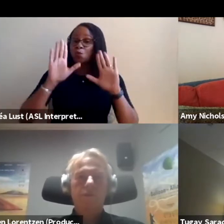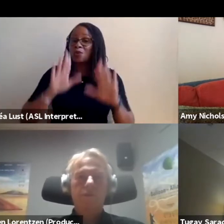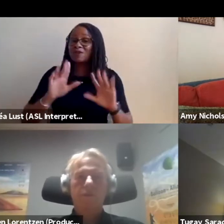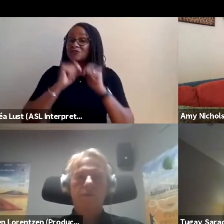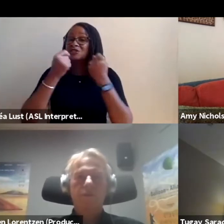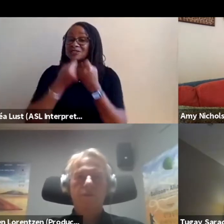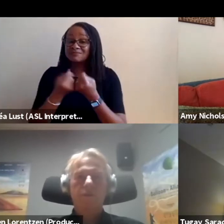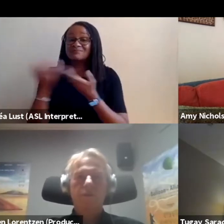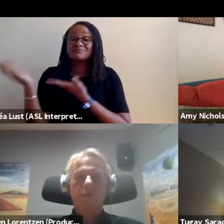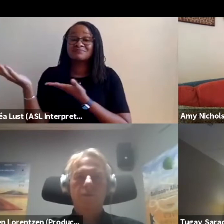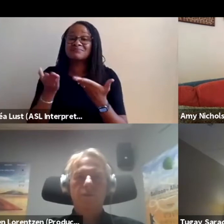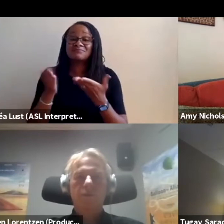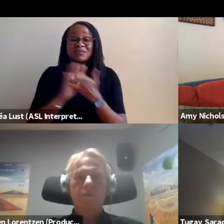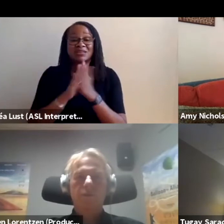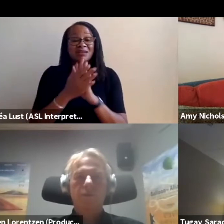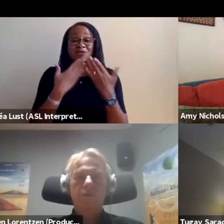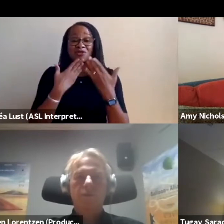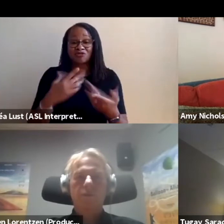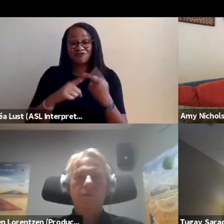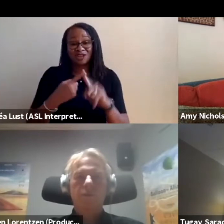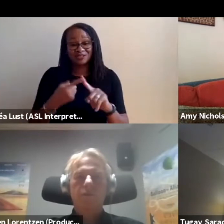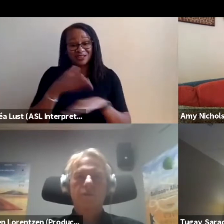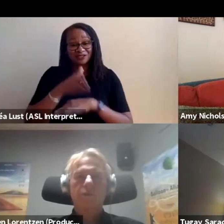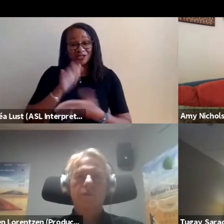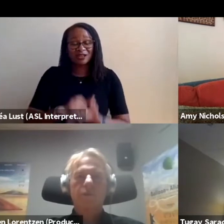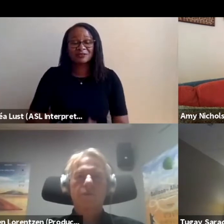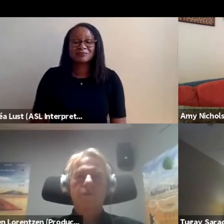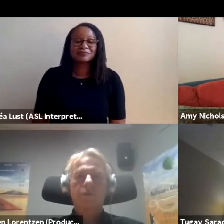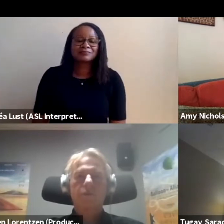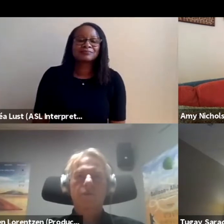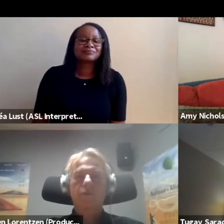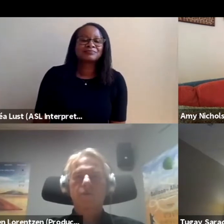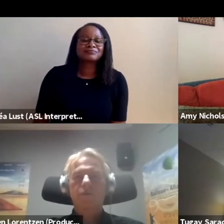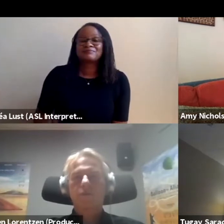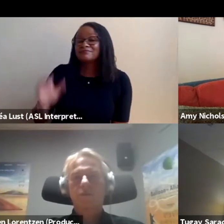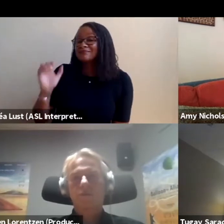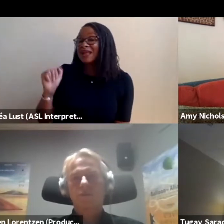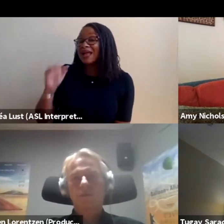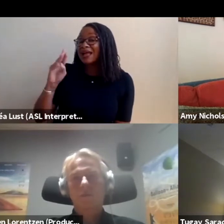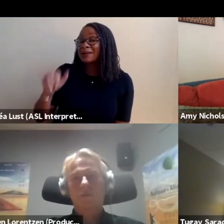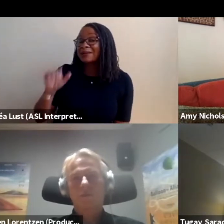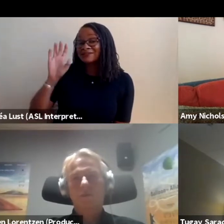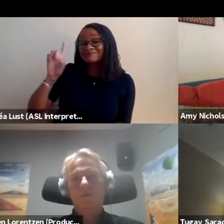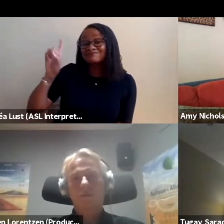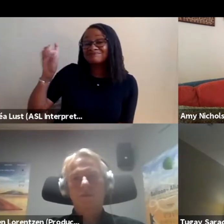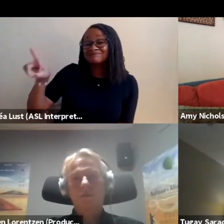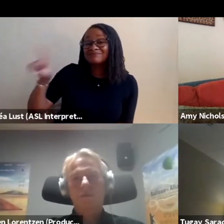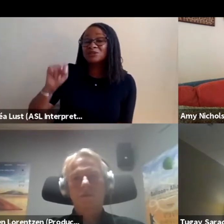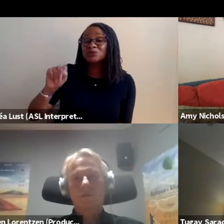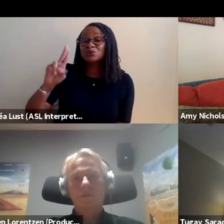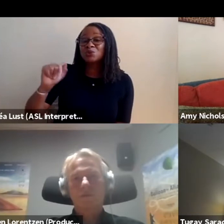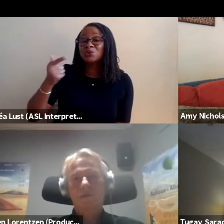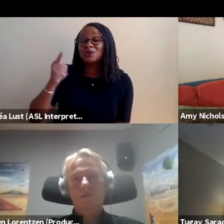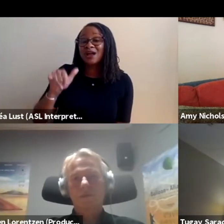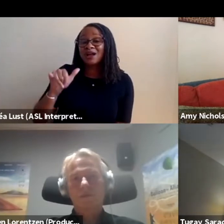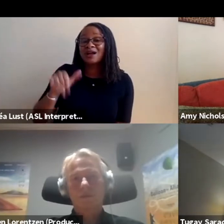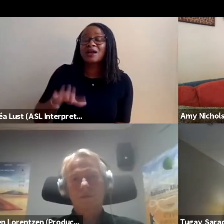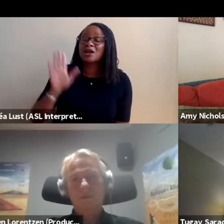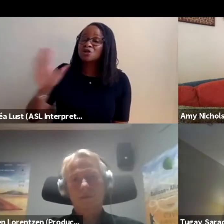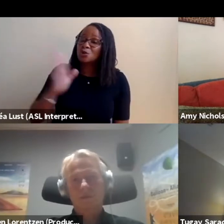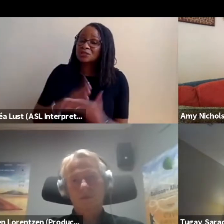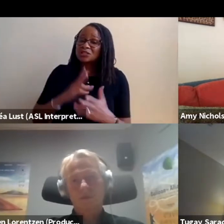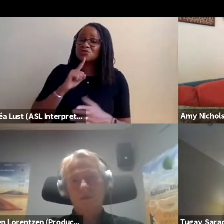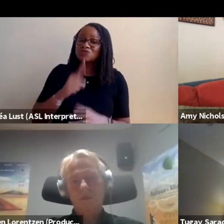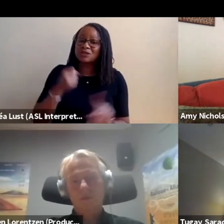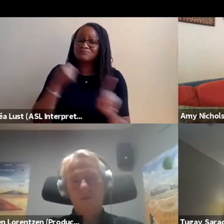become good friends. Yeah, I mean, I feel like Tugay, your scenes really stand out to me. Like,